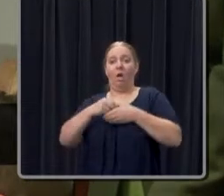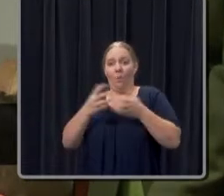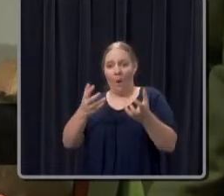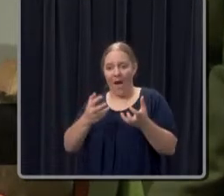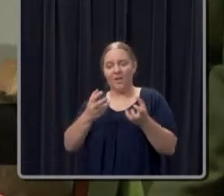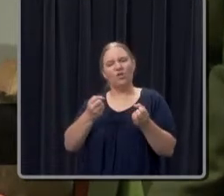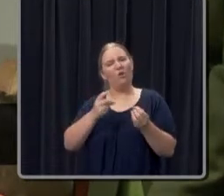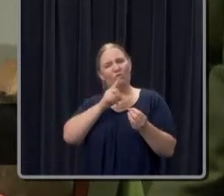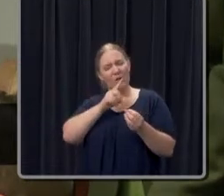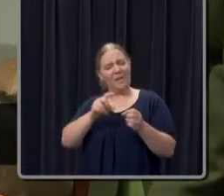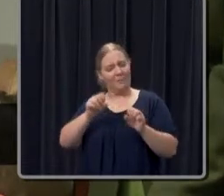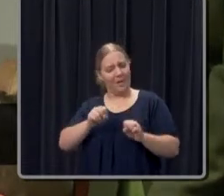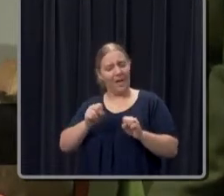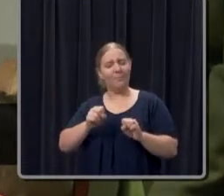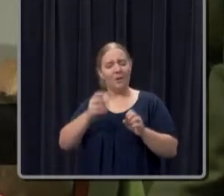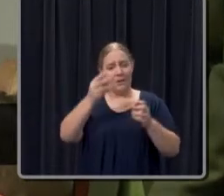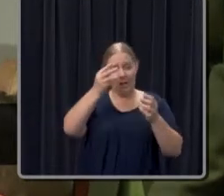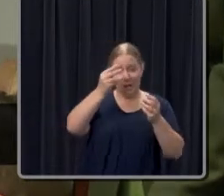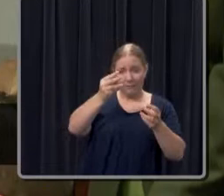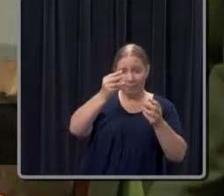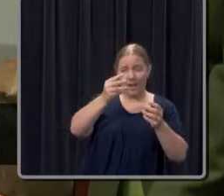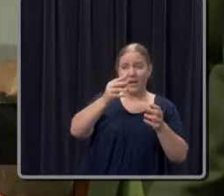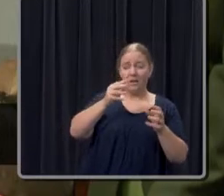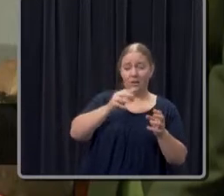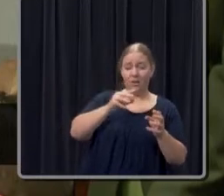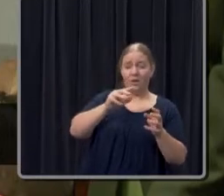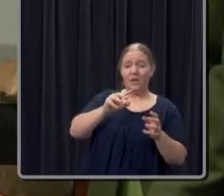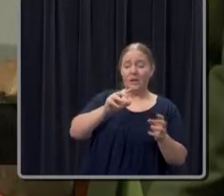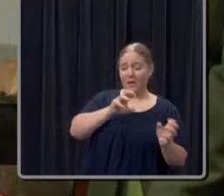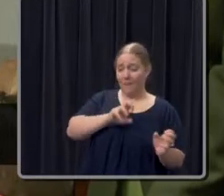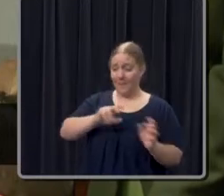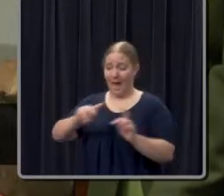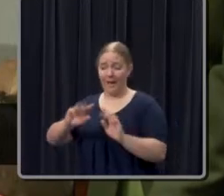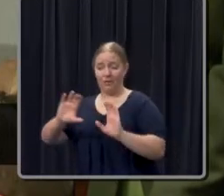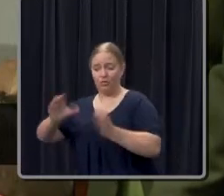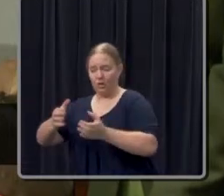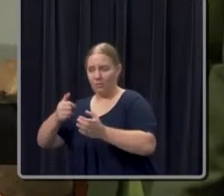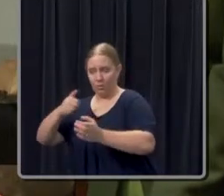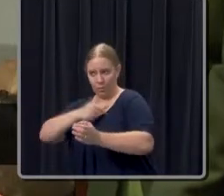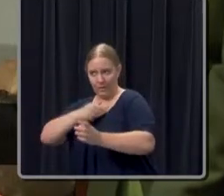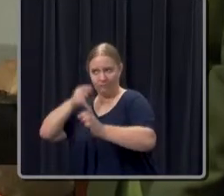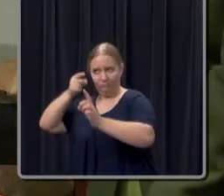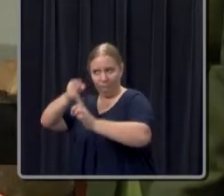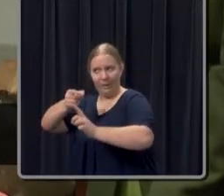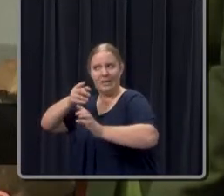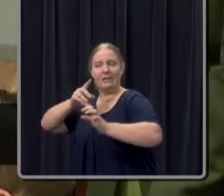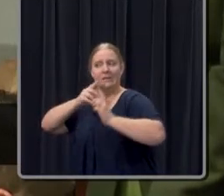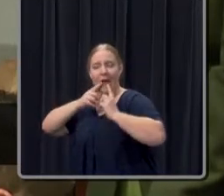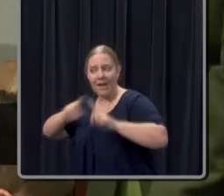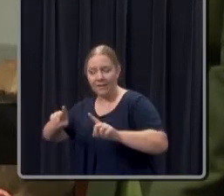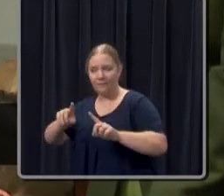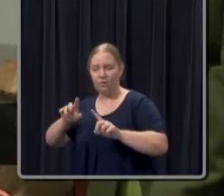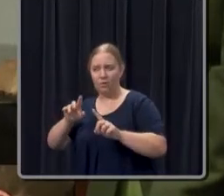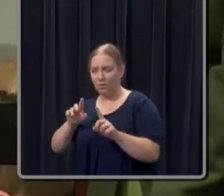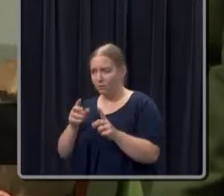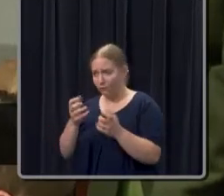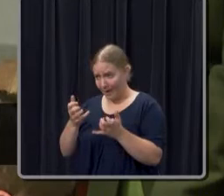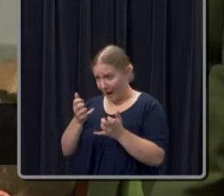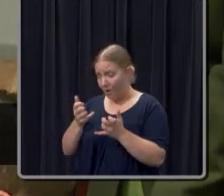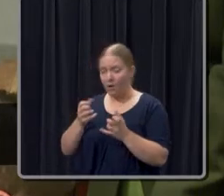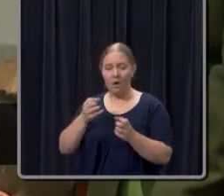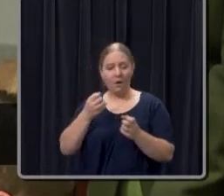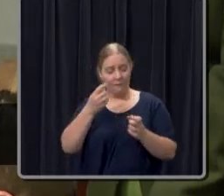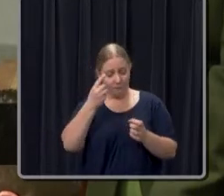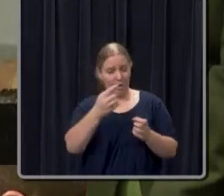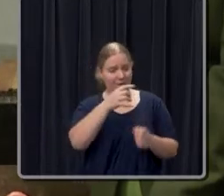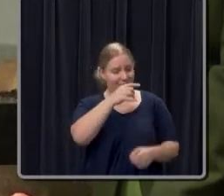so really being able to take that information after we've implemented, come back to the table. Did we hit the mark? Are we where we need to be? And for those